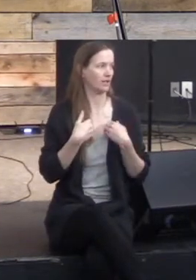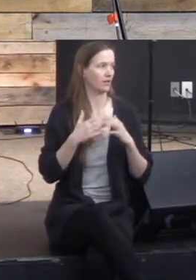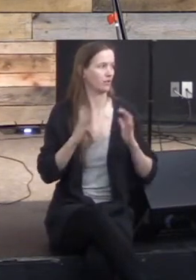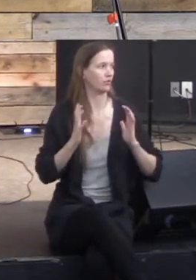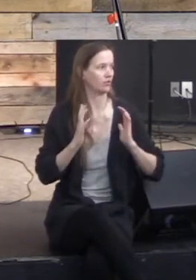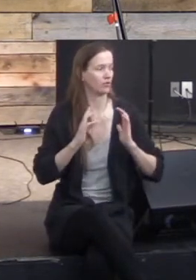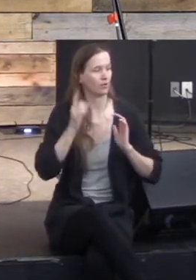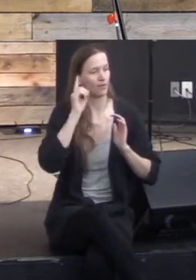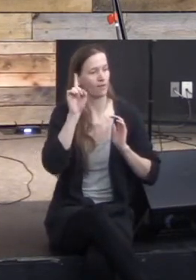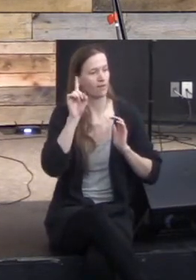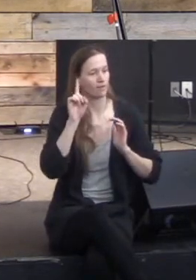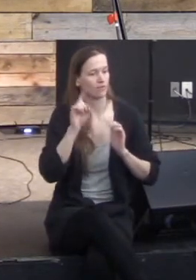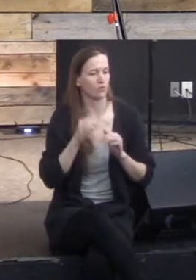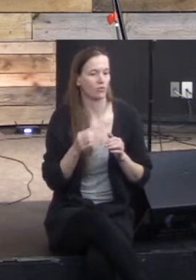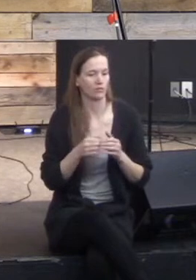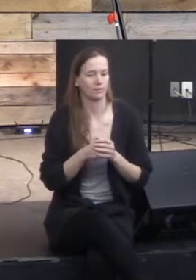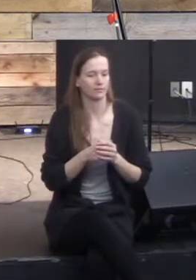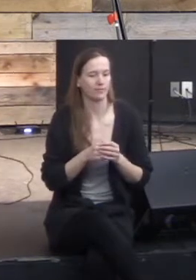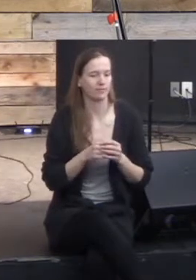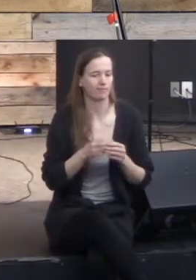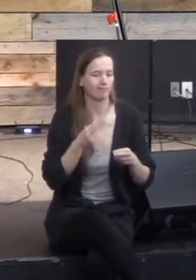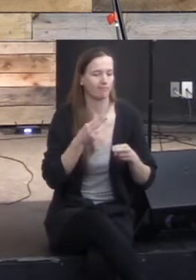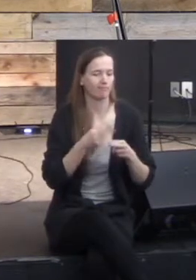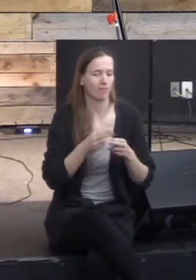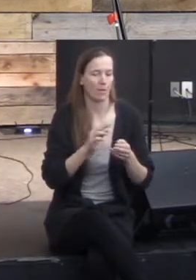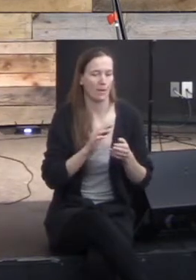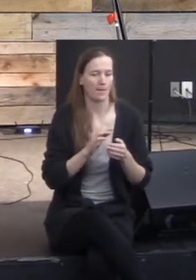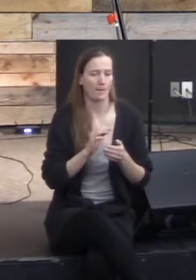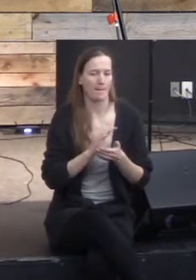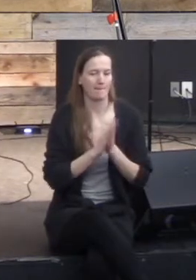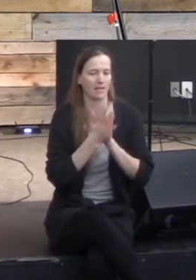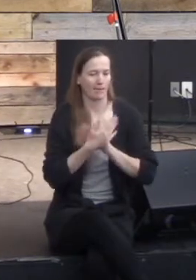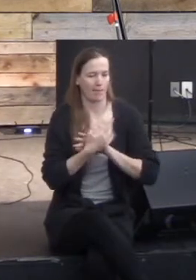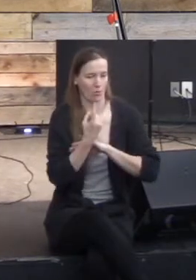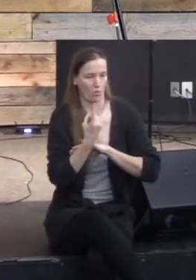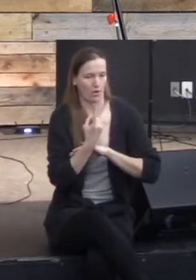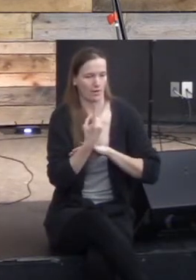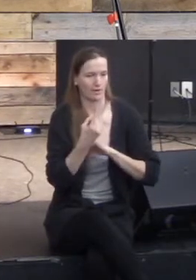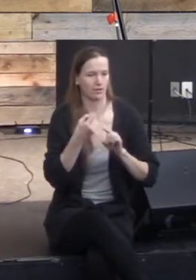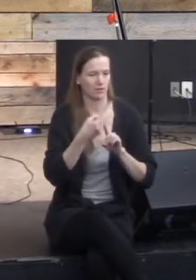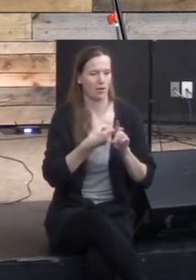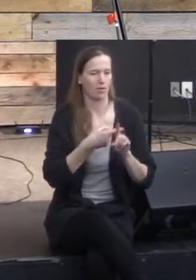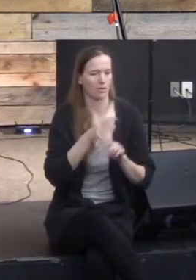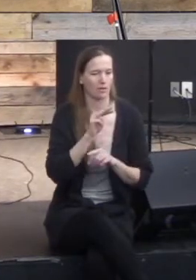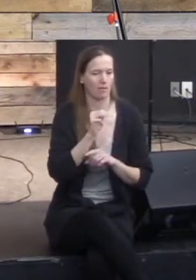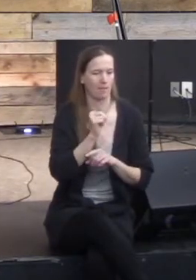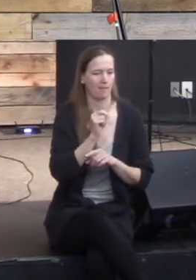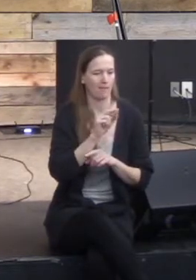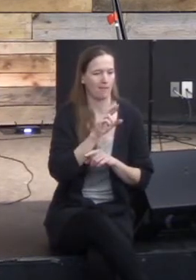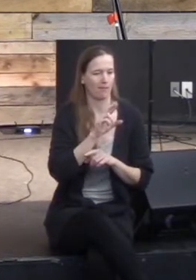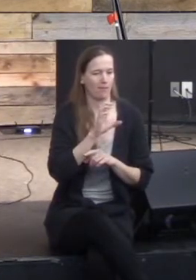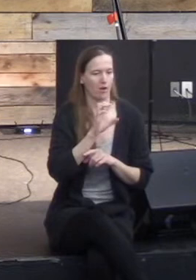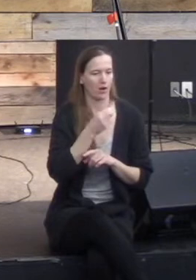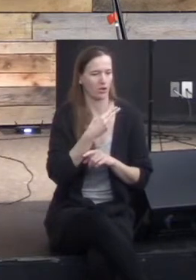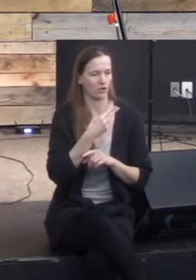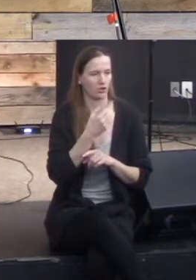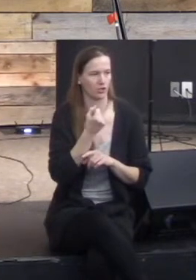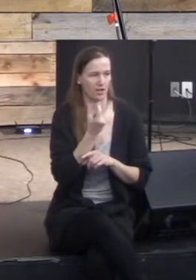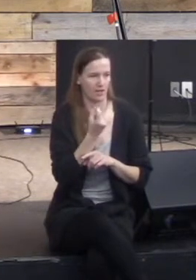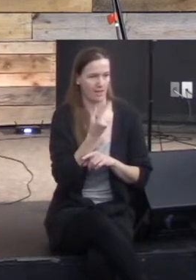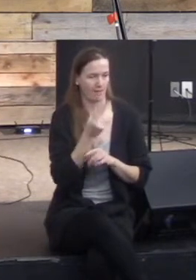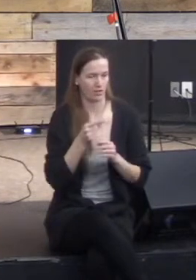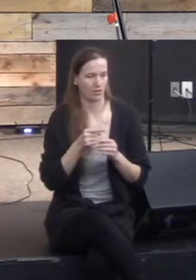One. And it will be March 11th through the 13th. And if you would like to go and you need